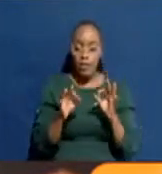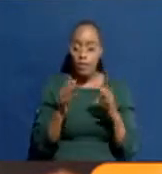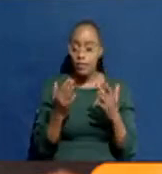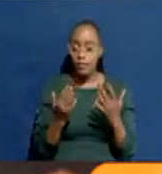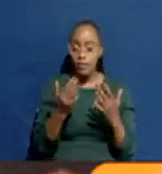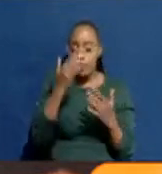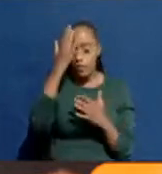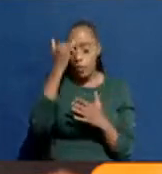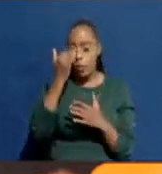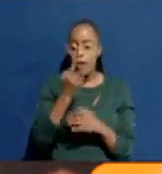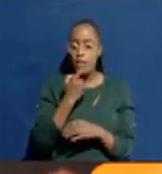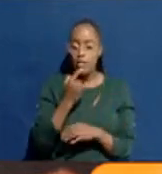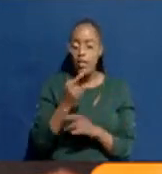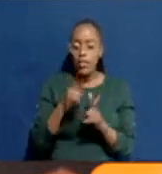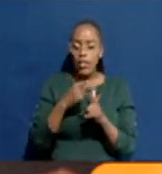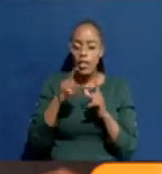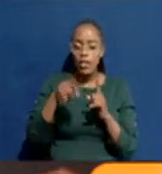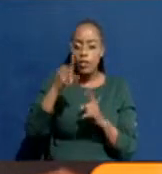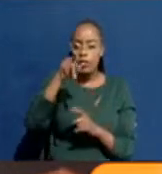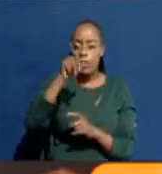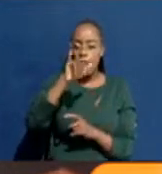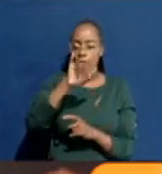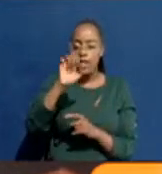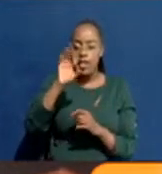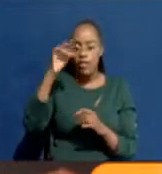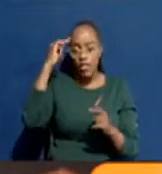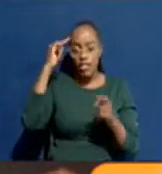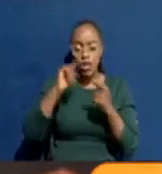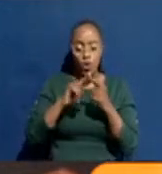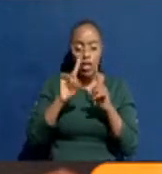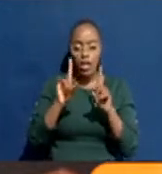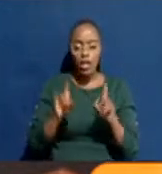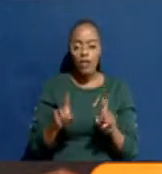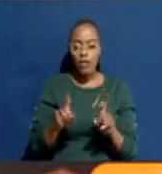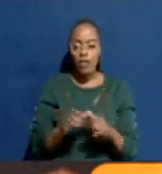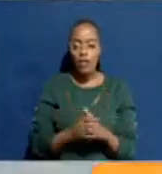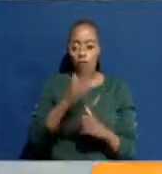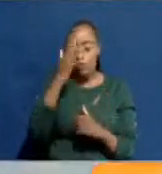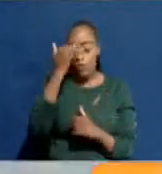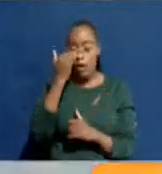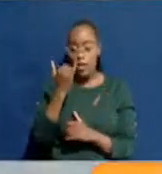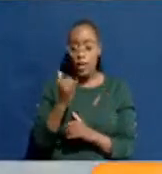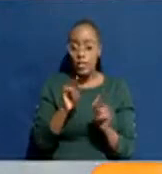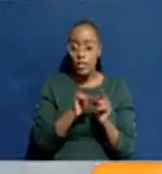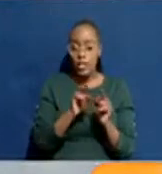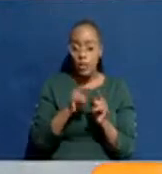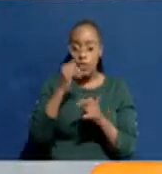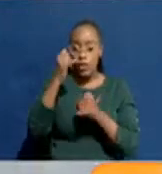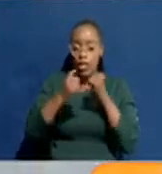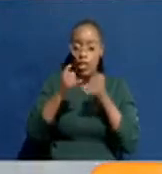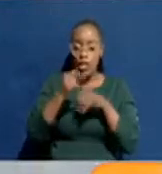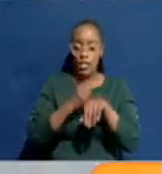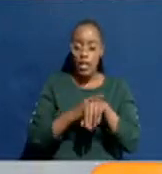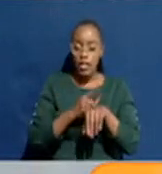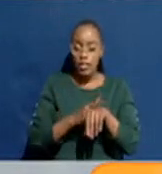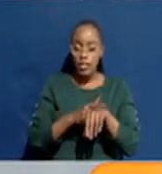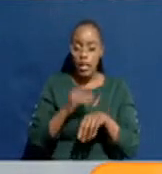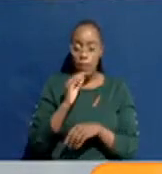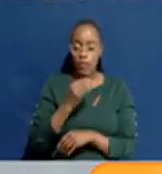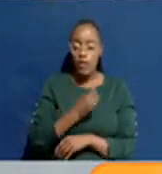why not then increase payee? That's a goal. Okay, I want us to tie this because you're coming towards the end of our time.